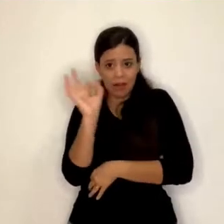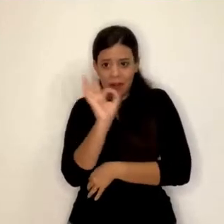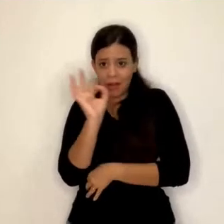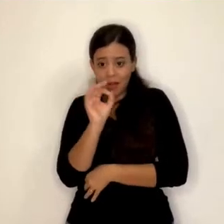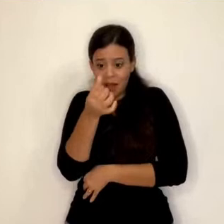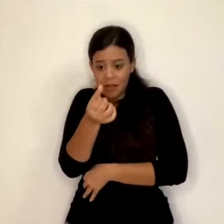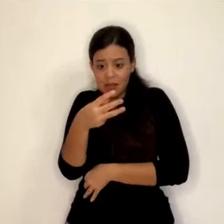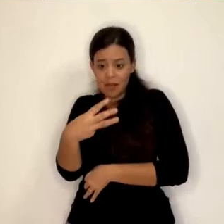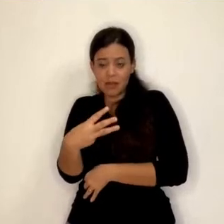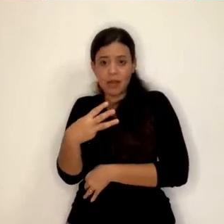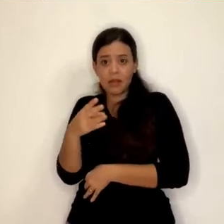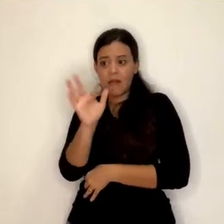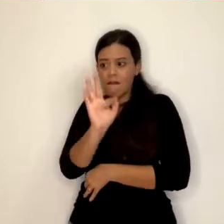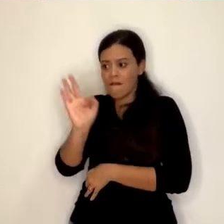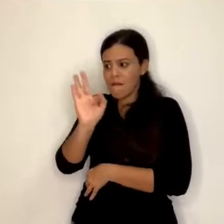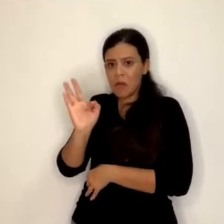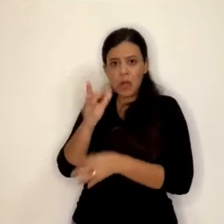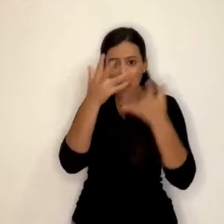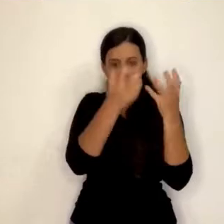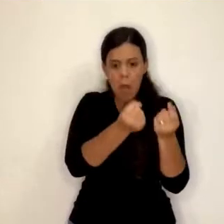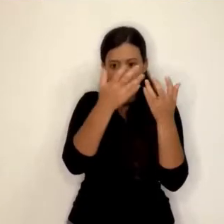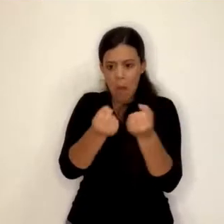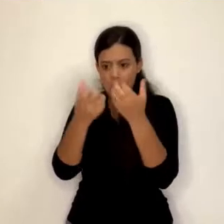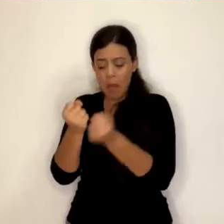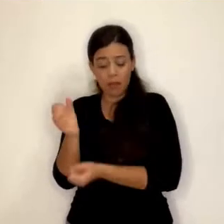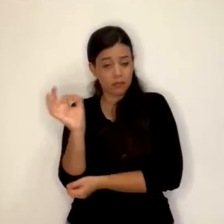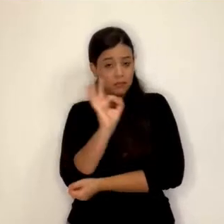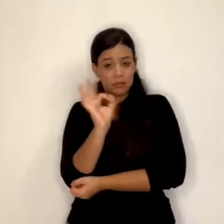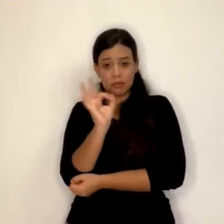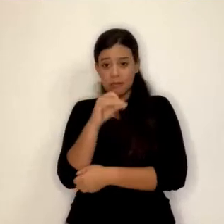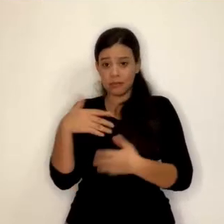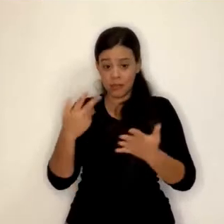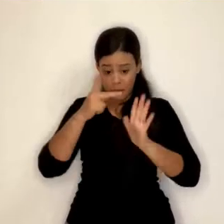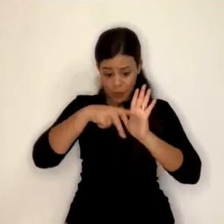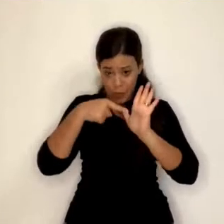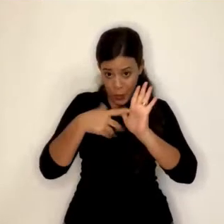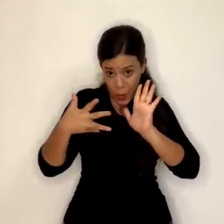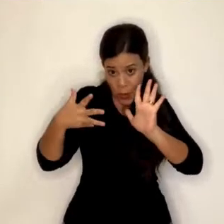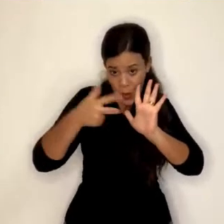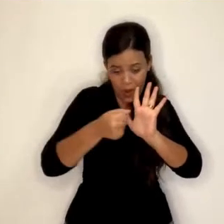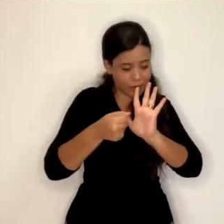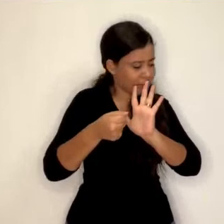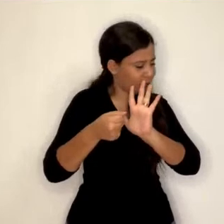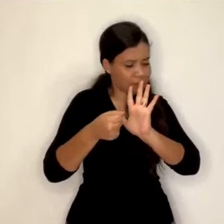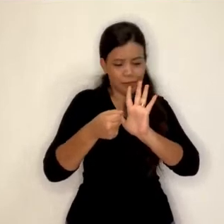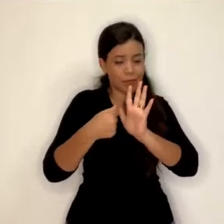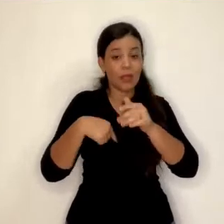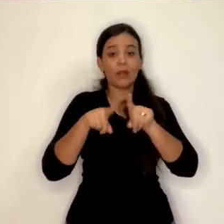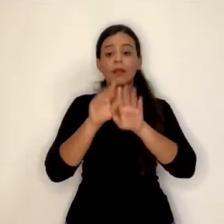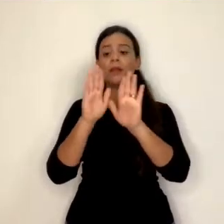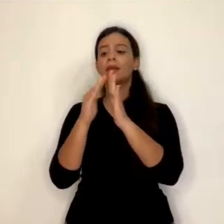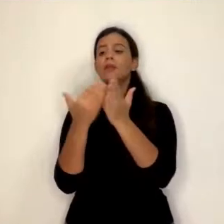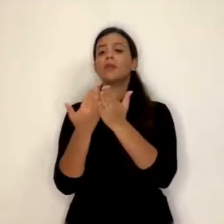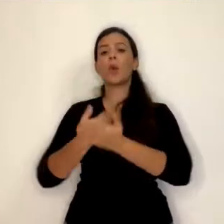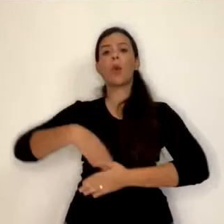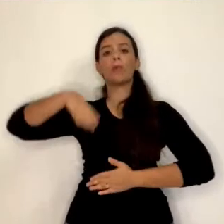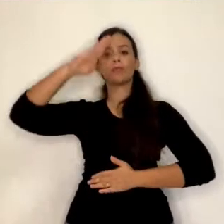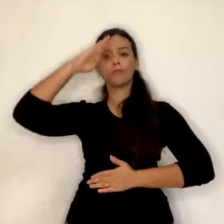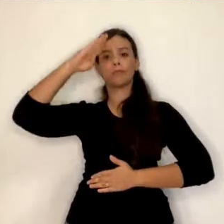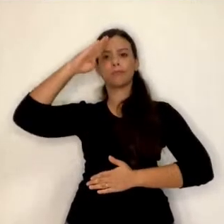federal universities, and 63 universities did not adhere to this program,